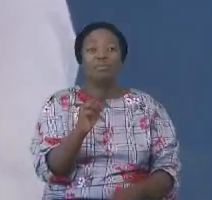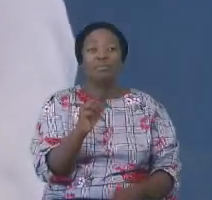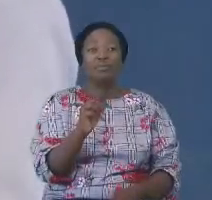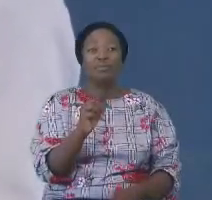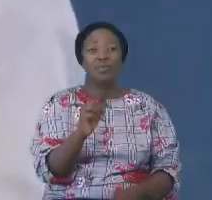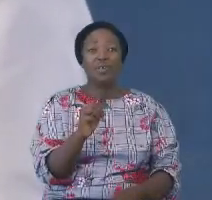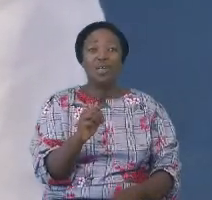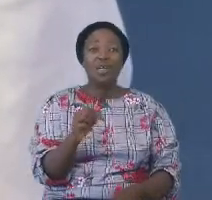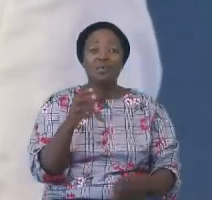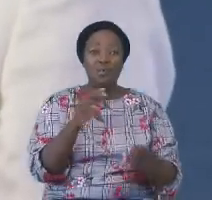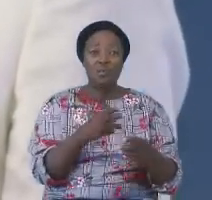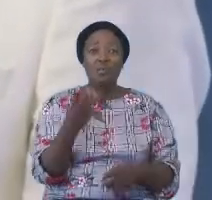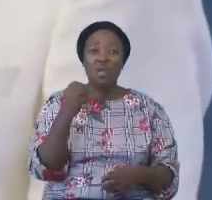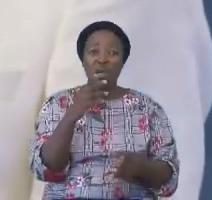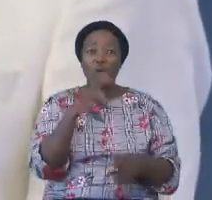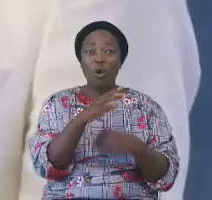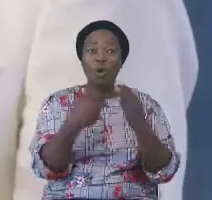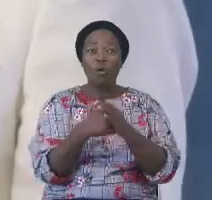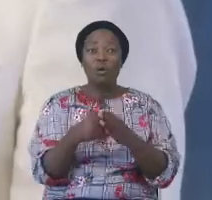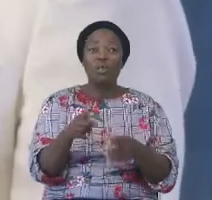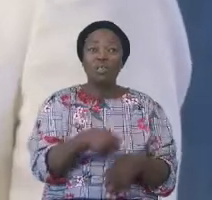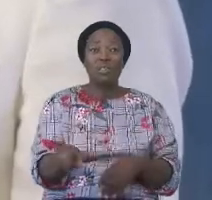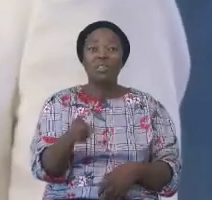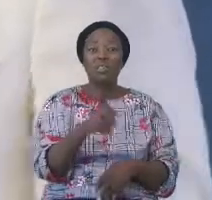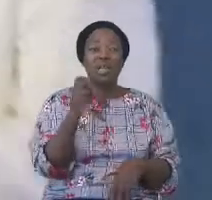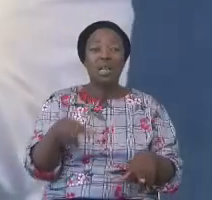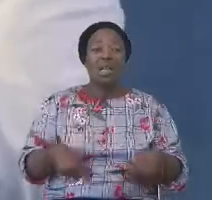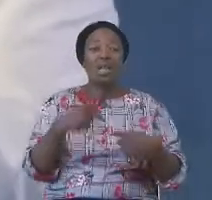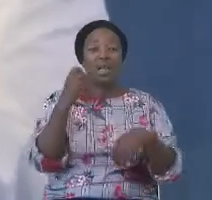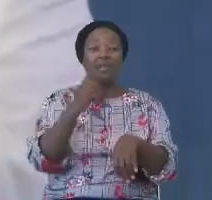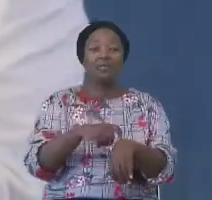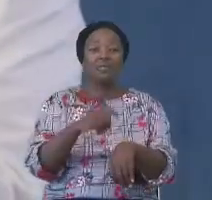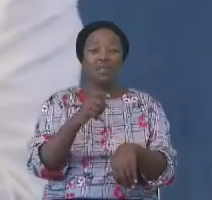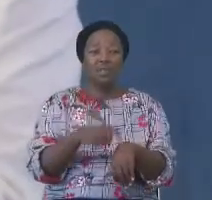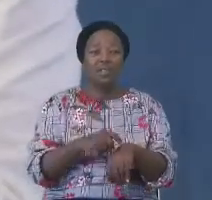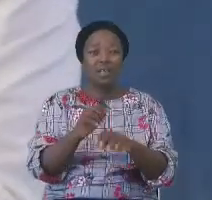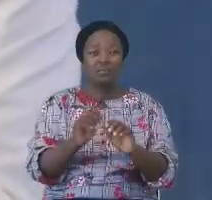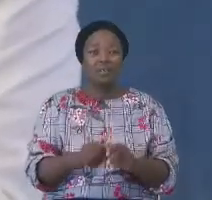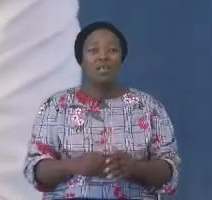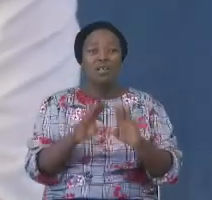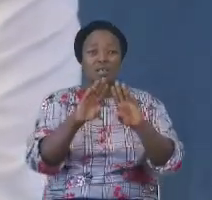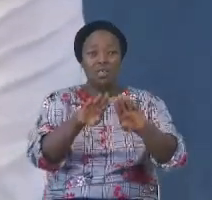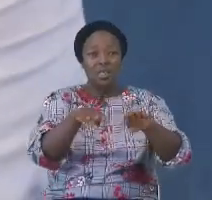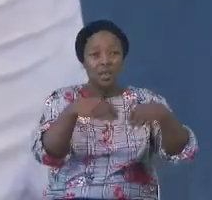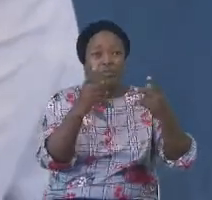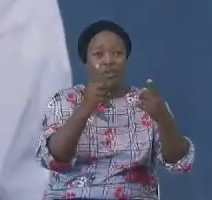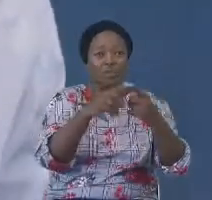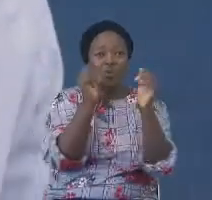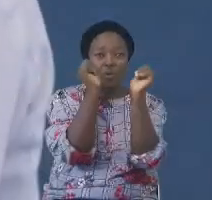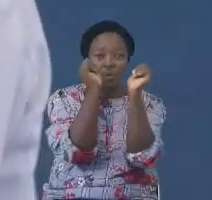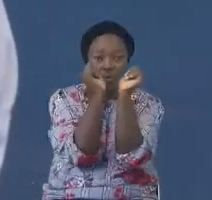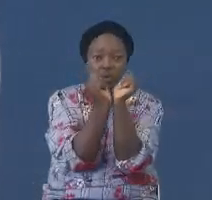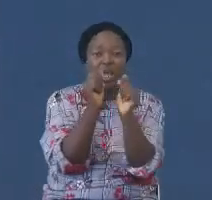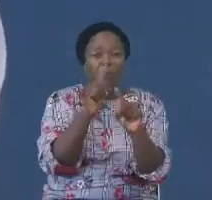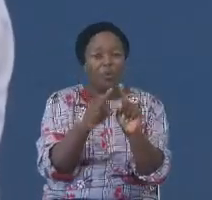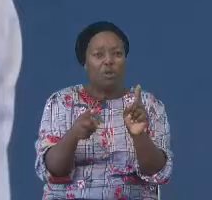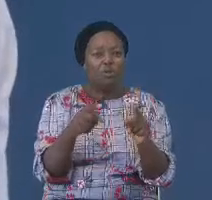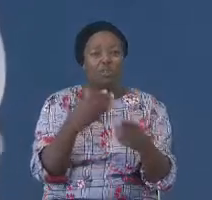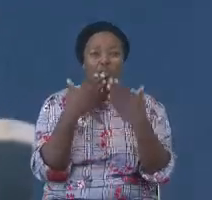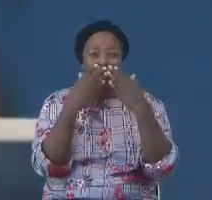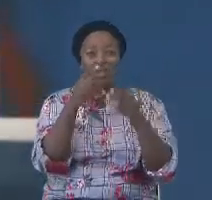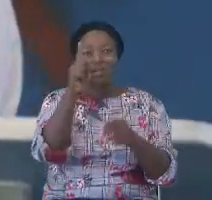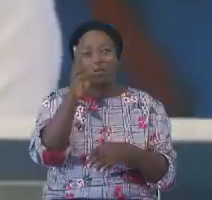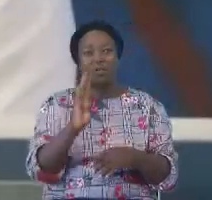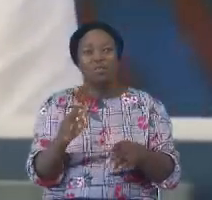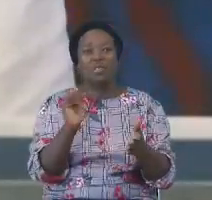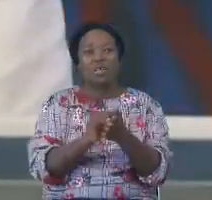deliver them through fear of death while all their lifetimes subject onto